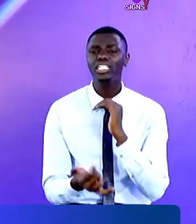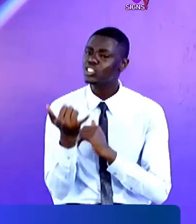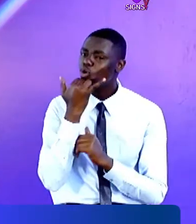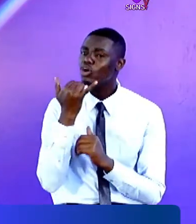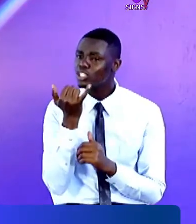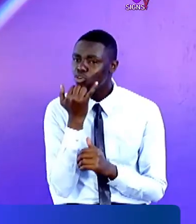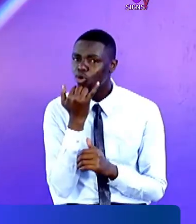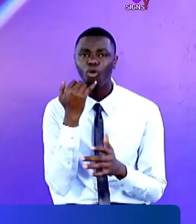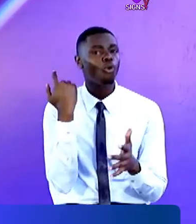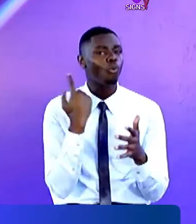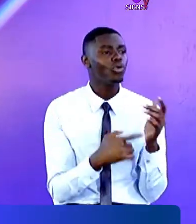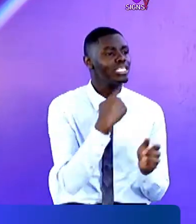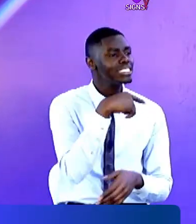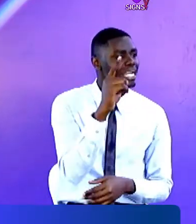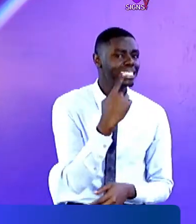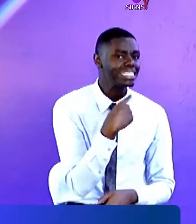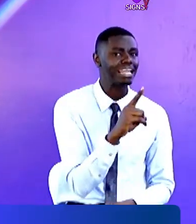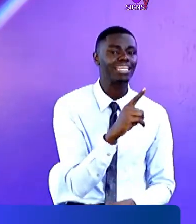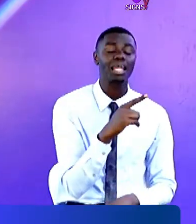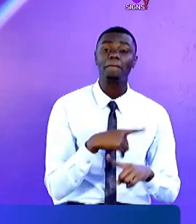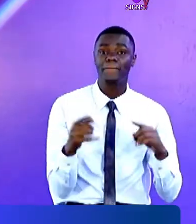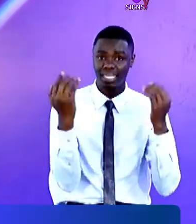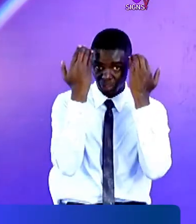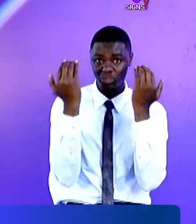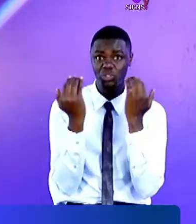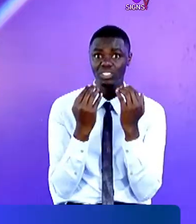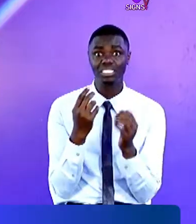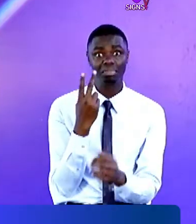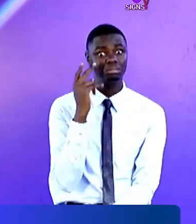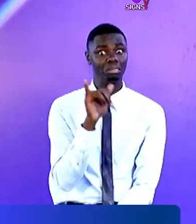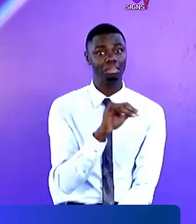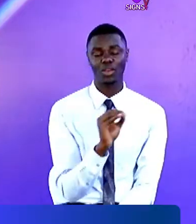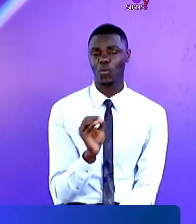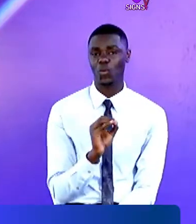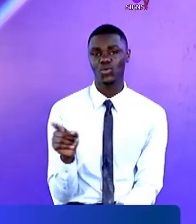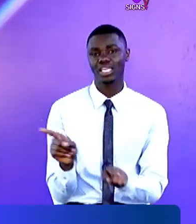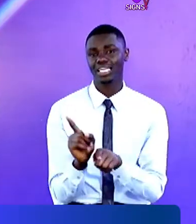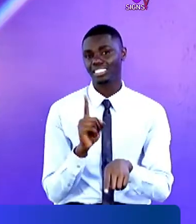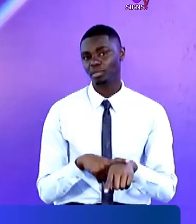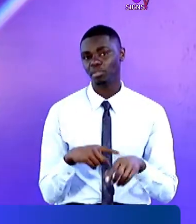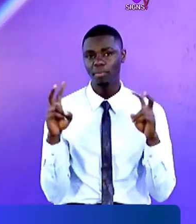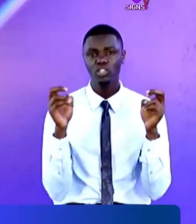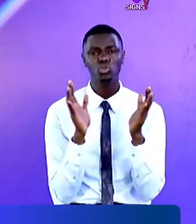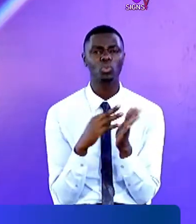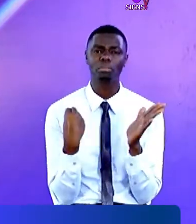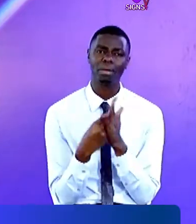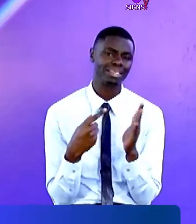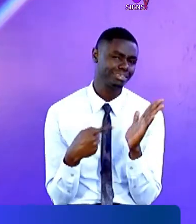is right, period. But judiciary doesn't see it. And at the same time, the issue is money.